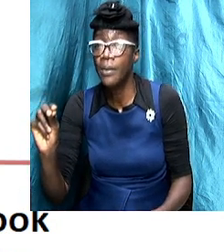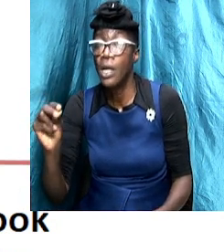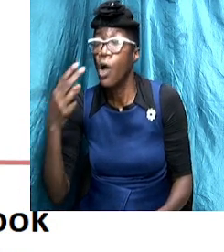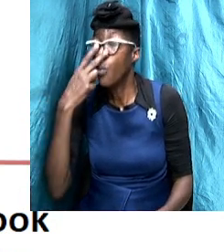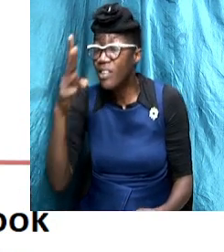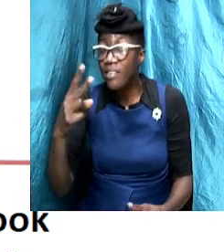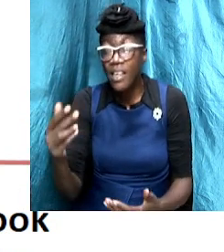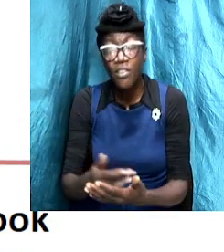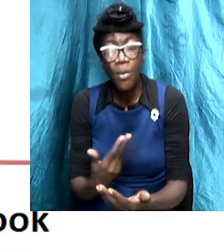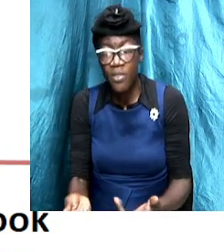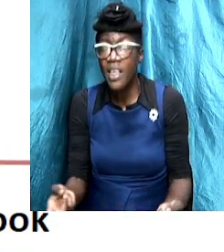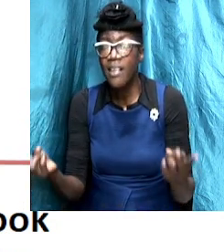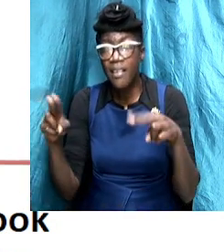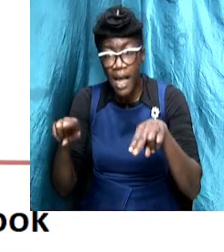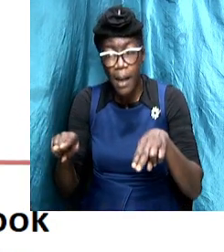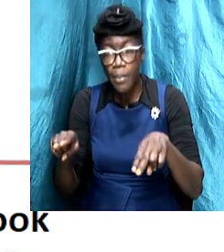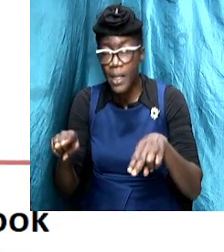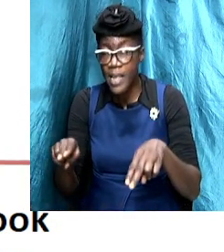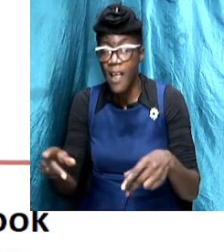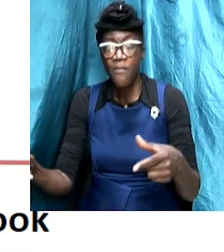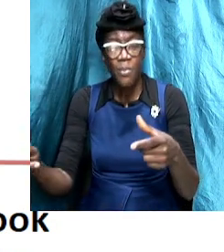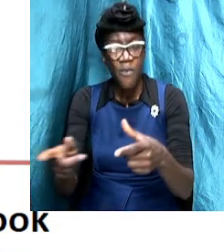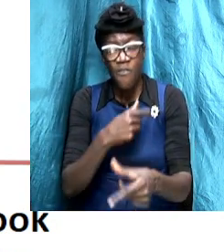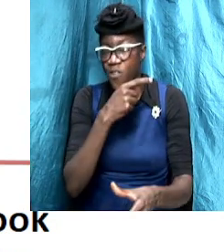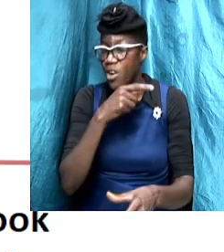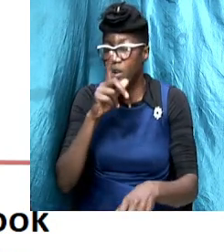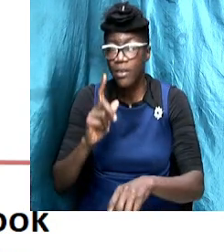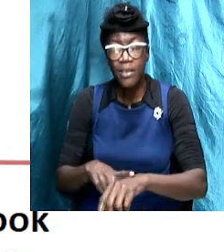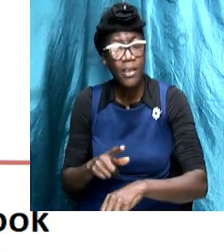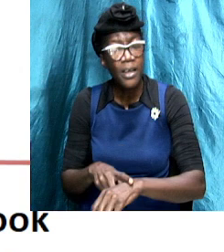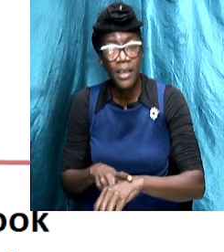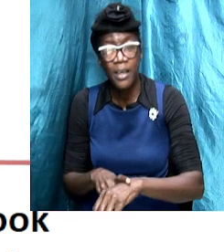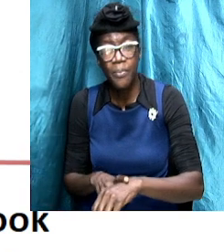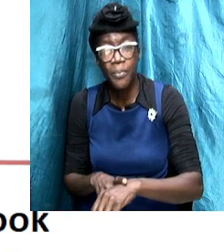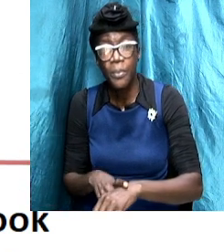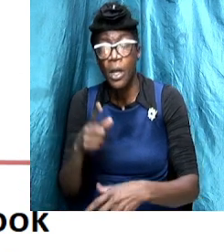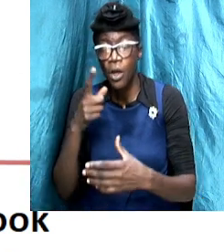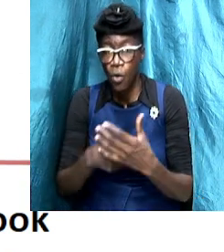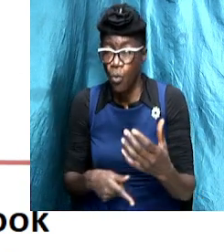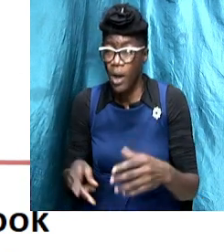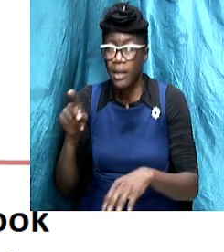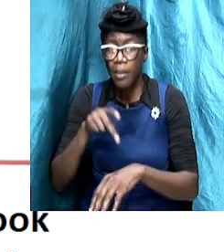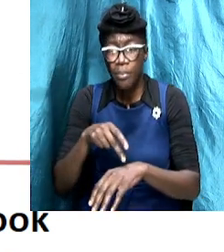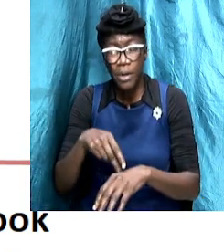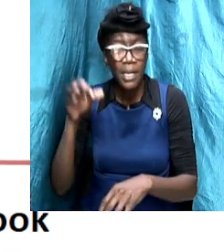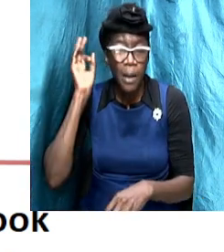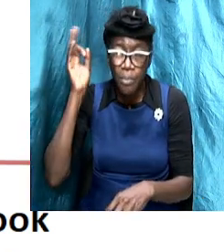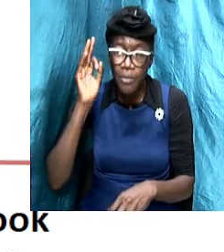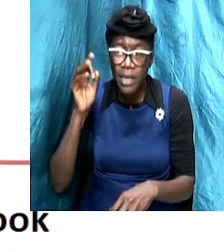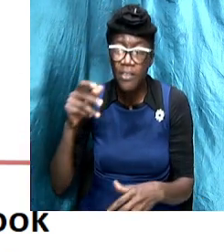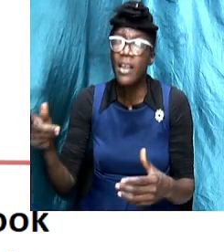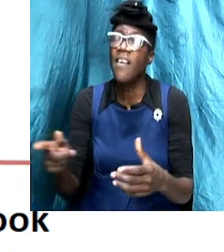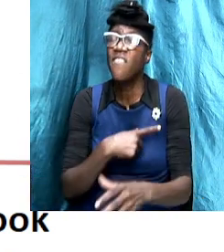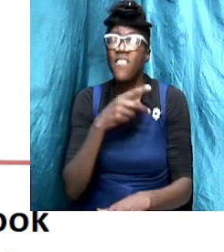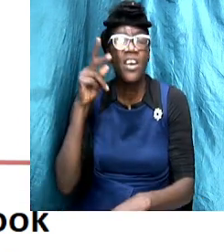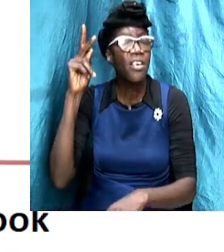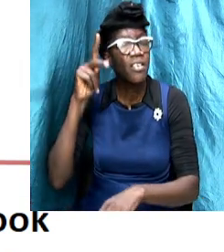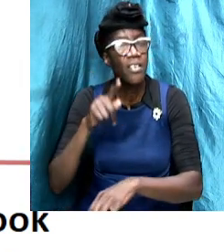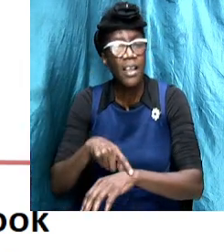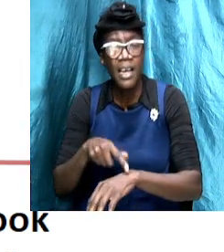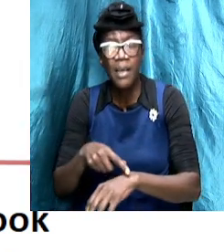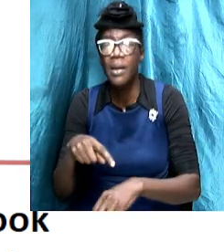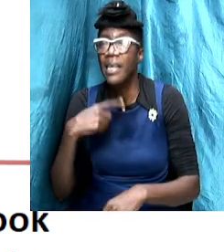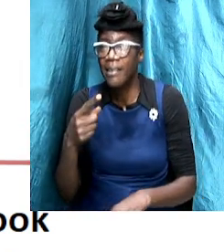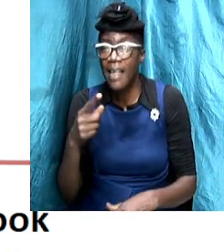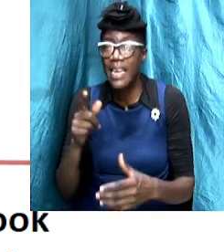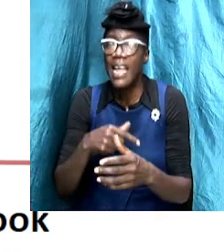happening in the church from the first century. Now, what did Peter preach in the first century? He said,